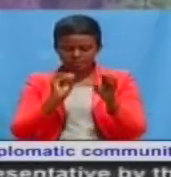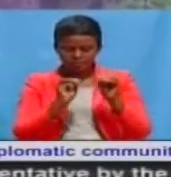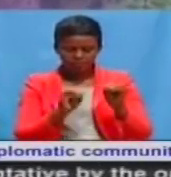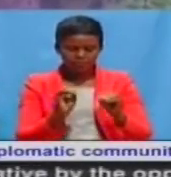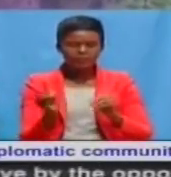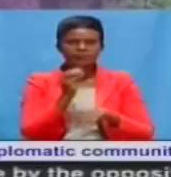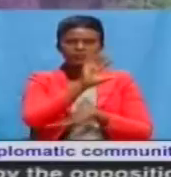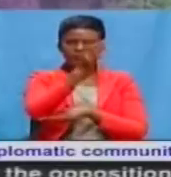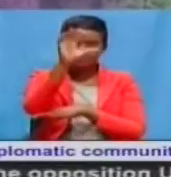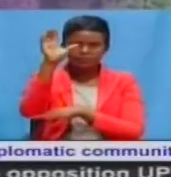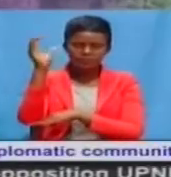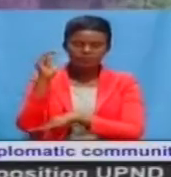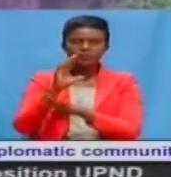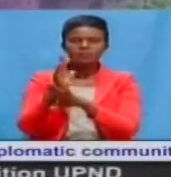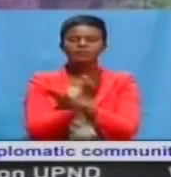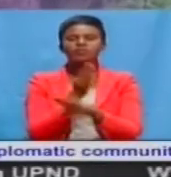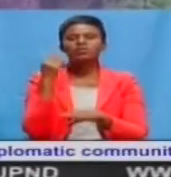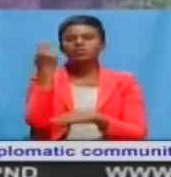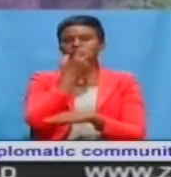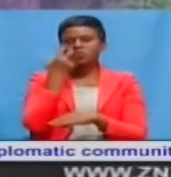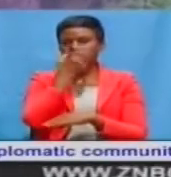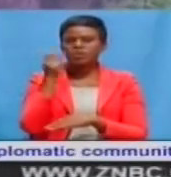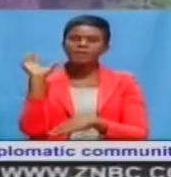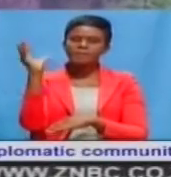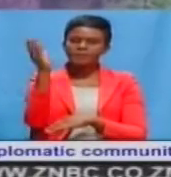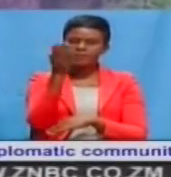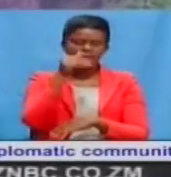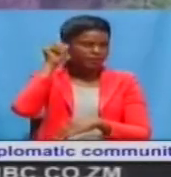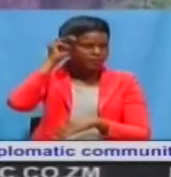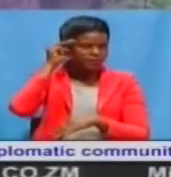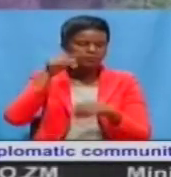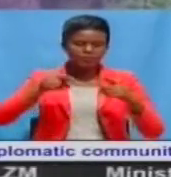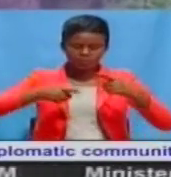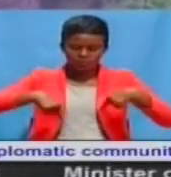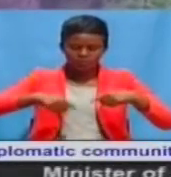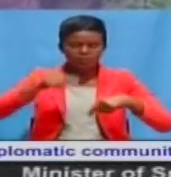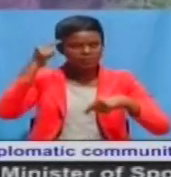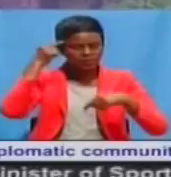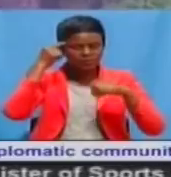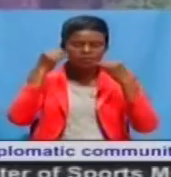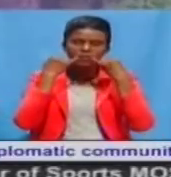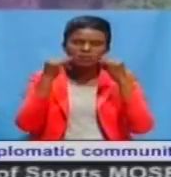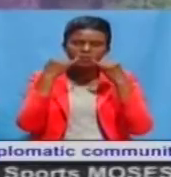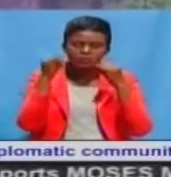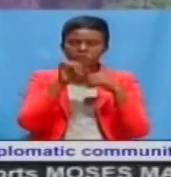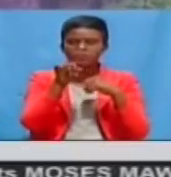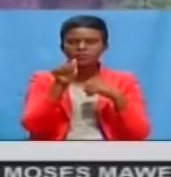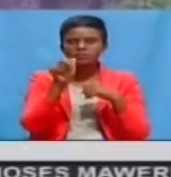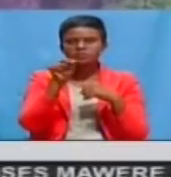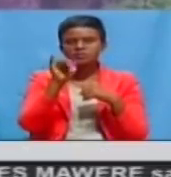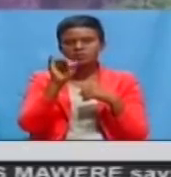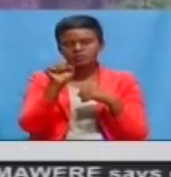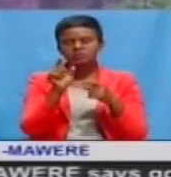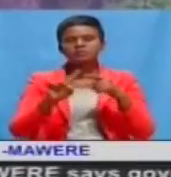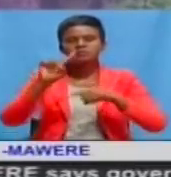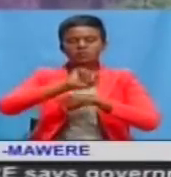before speeches are made. Minister of Local Government and Housing Vincent Mwale confirmed the development to ZNBC in an interview